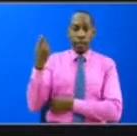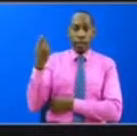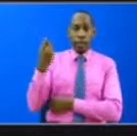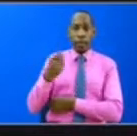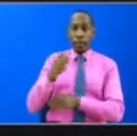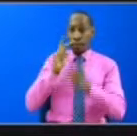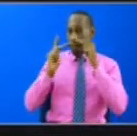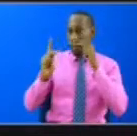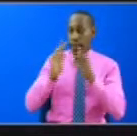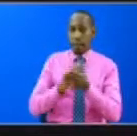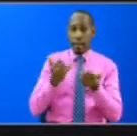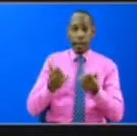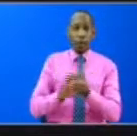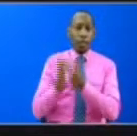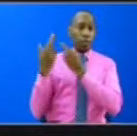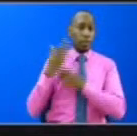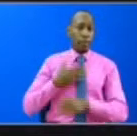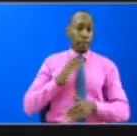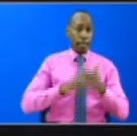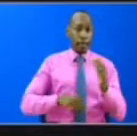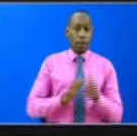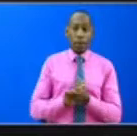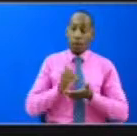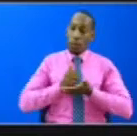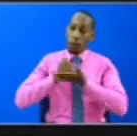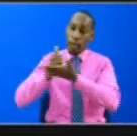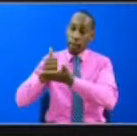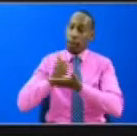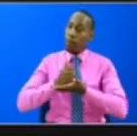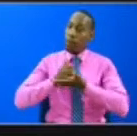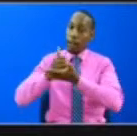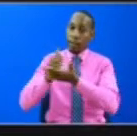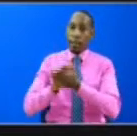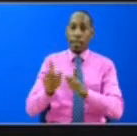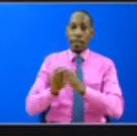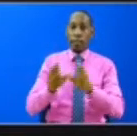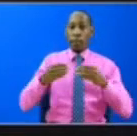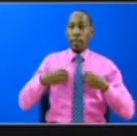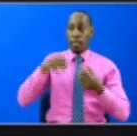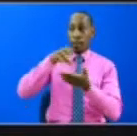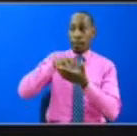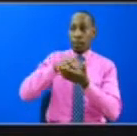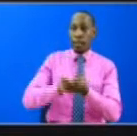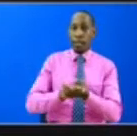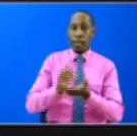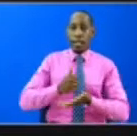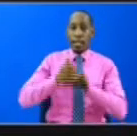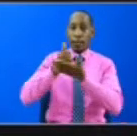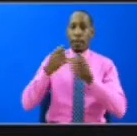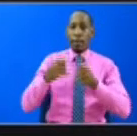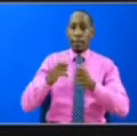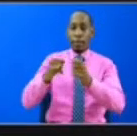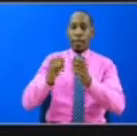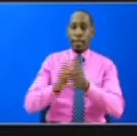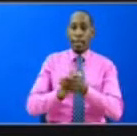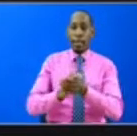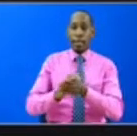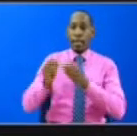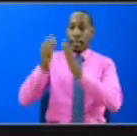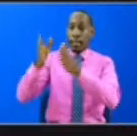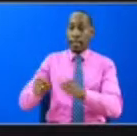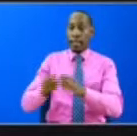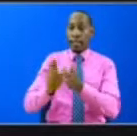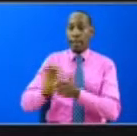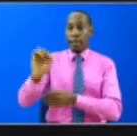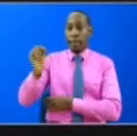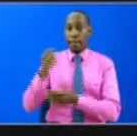the presidential aspect. So my business is to assist, my business is to play the part of assisting and implementing what the captain and the